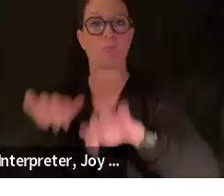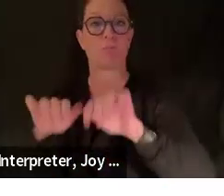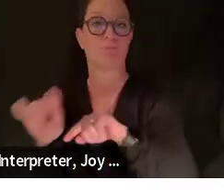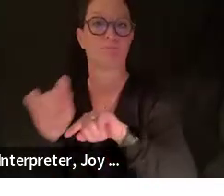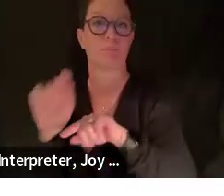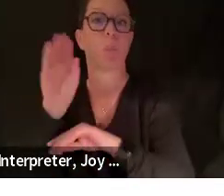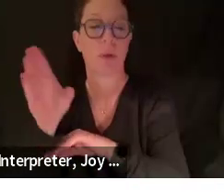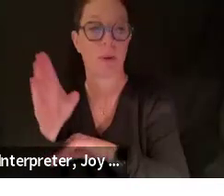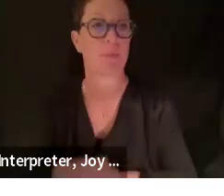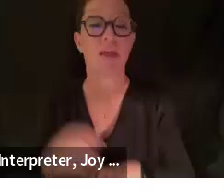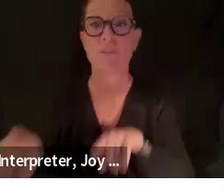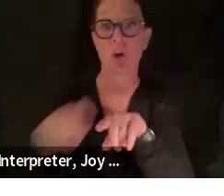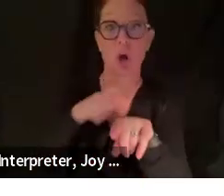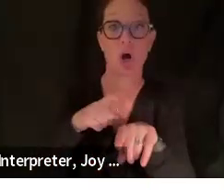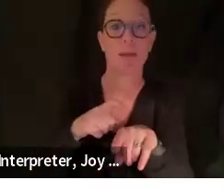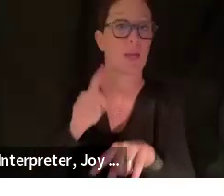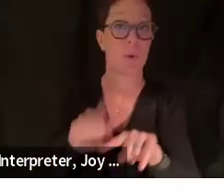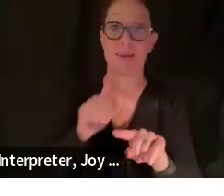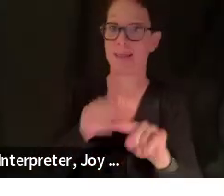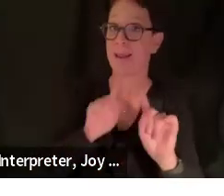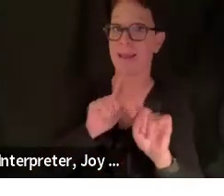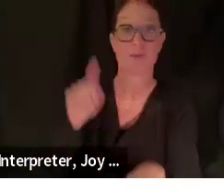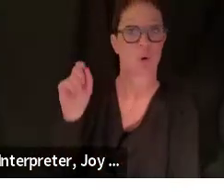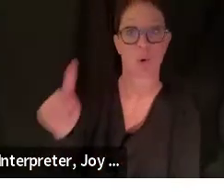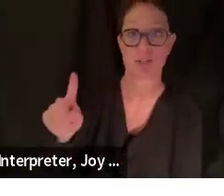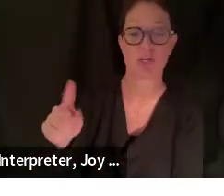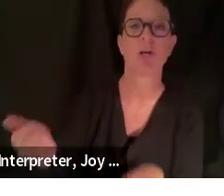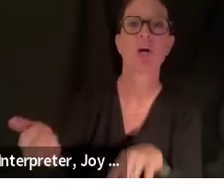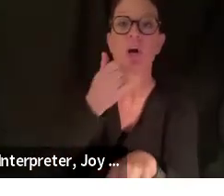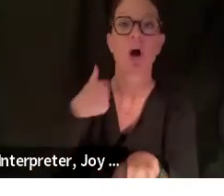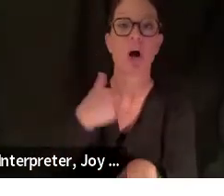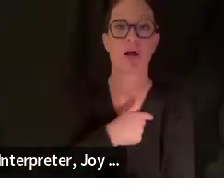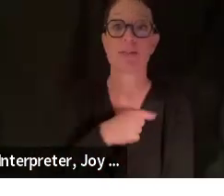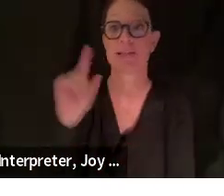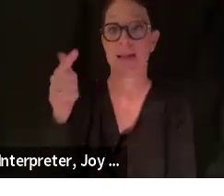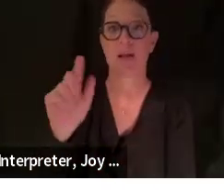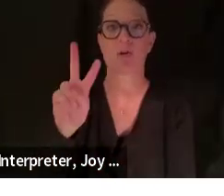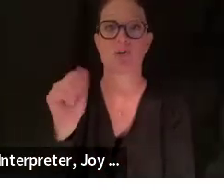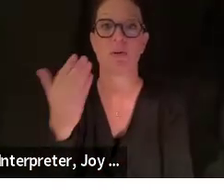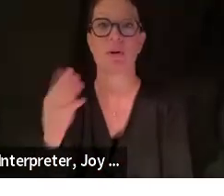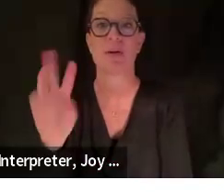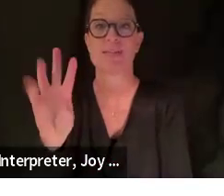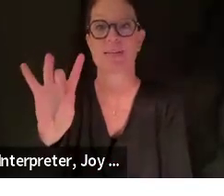If you are calling in and your questions are not answered, you can call us at